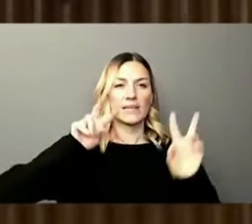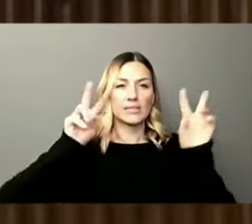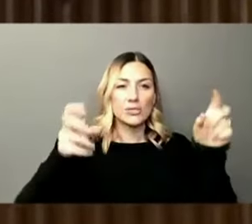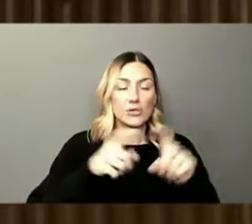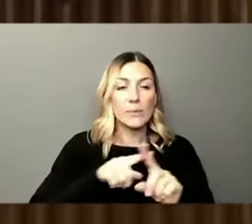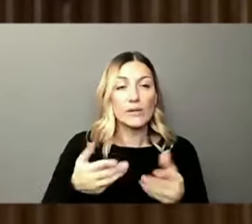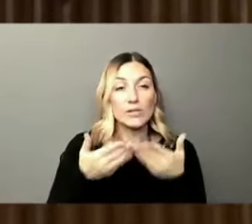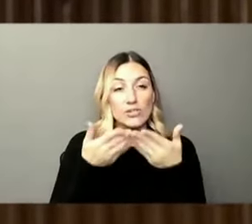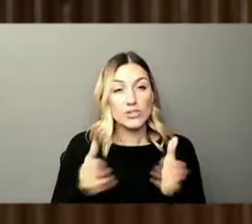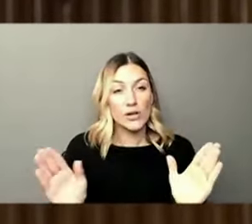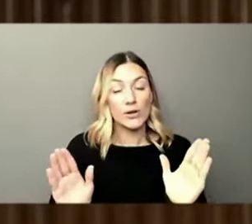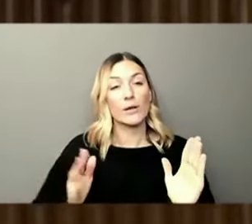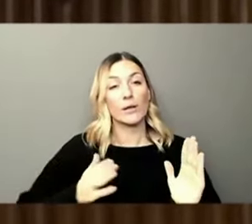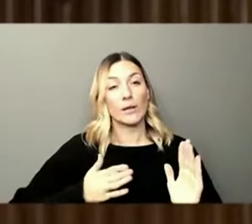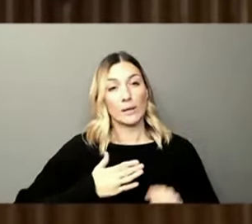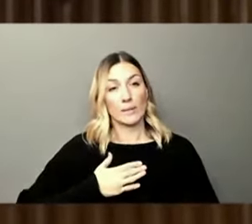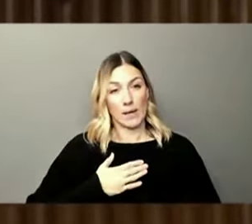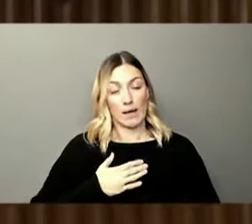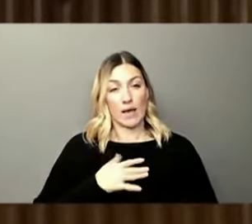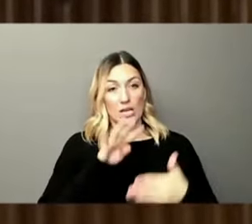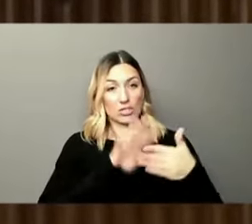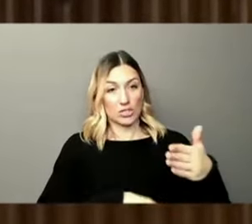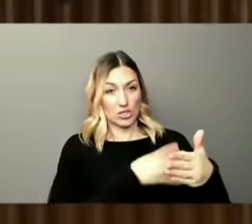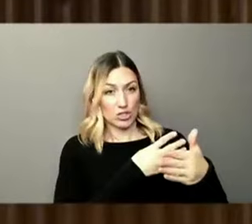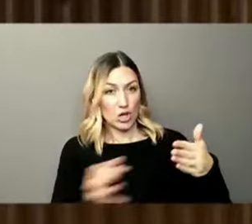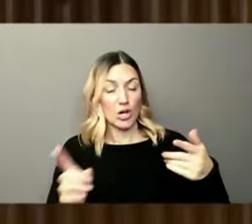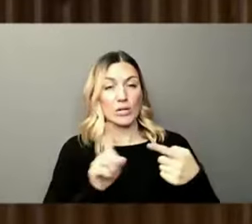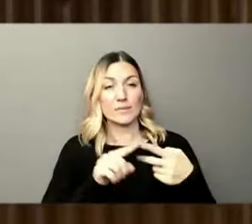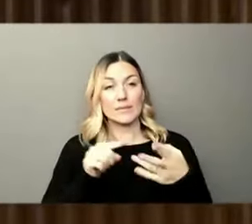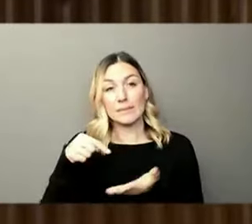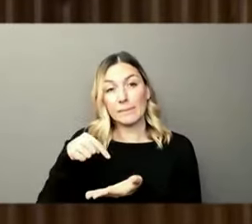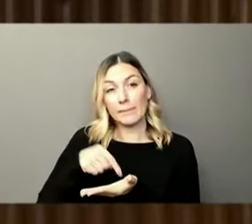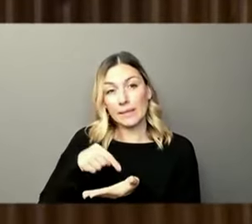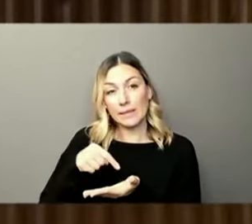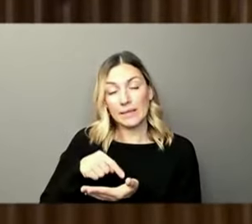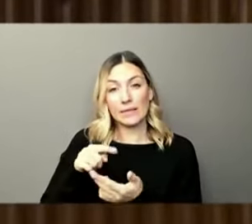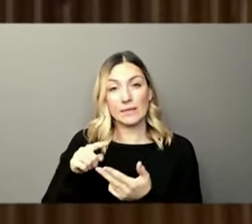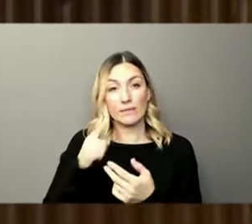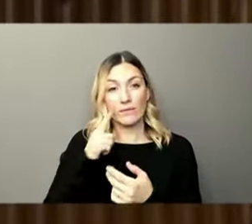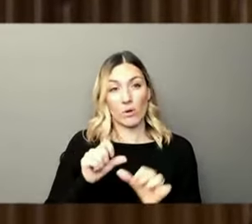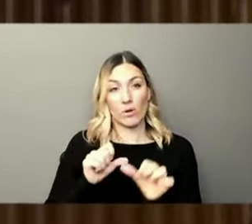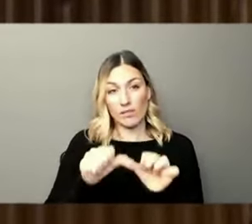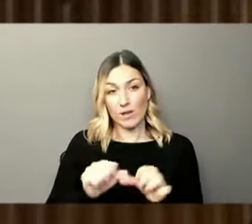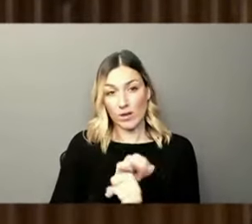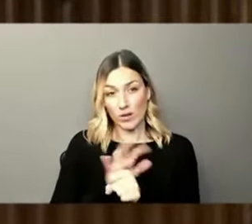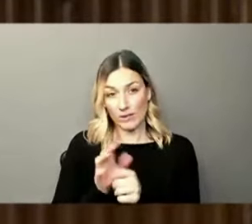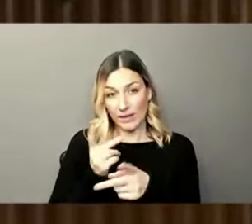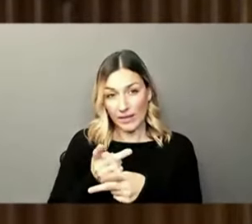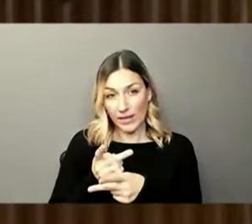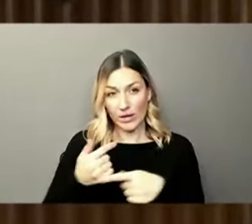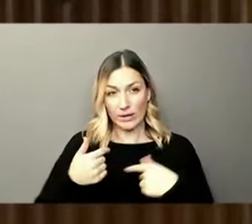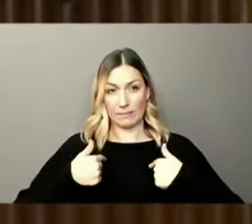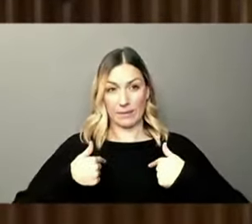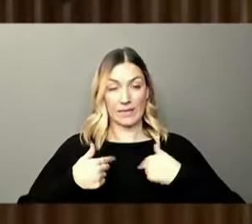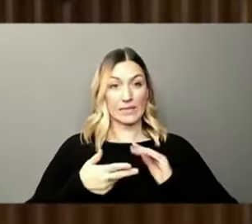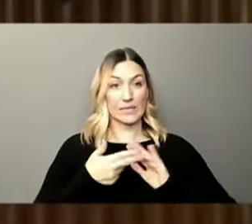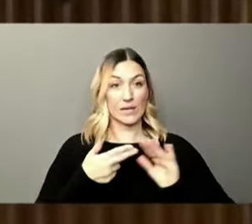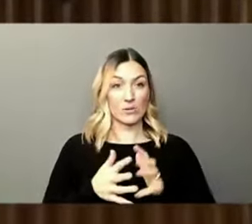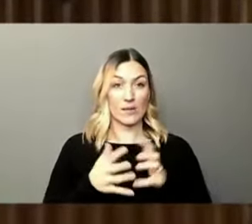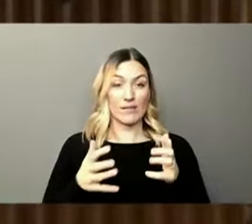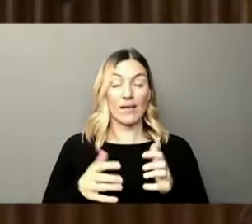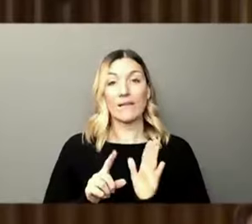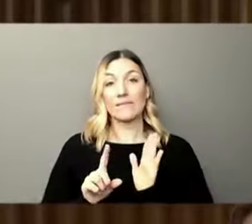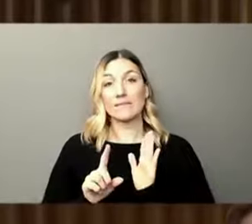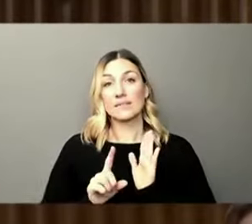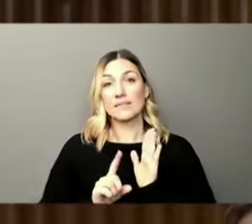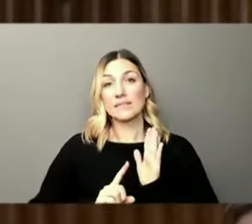on my charts and in billing for my long COVID care, I'm diagnosed with a lot of symptoms,